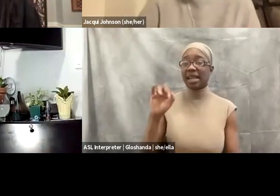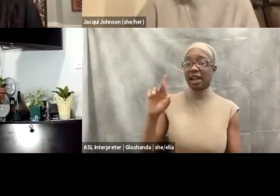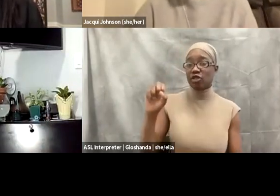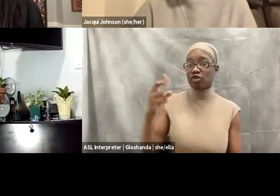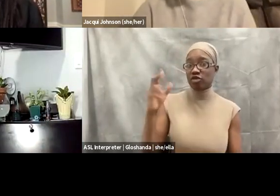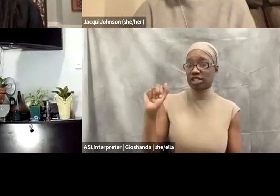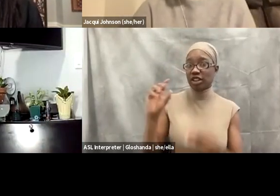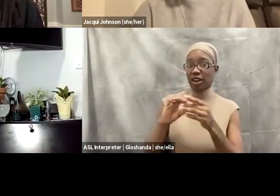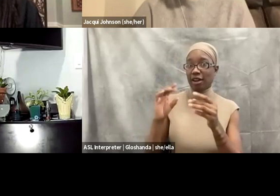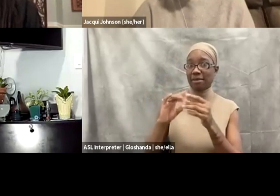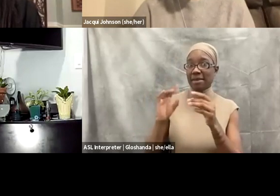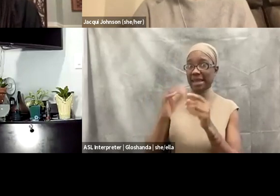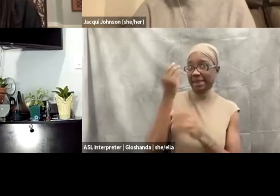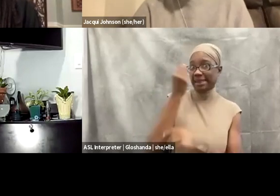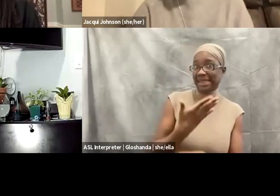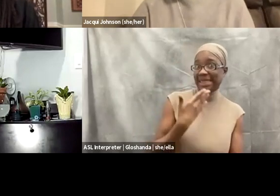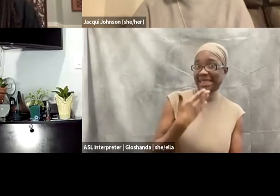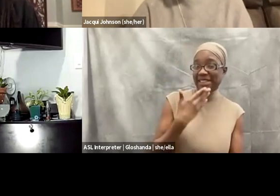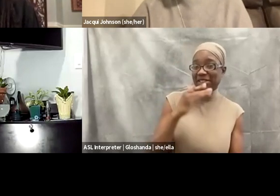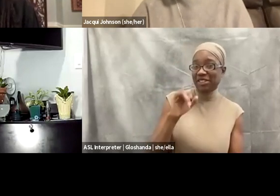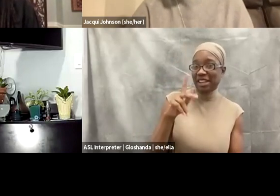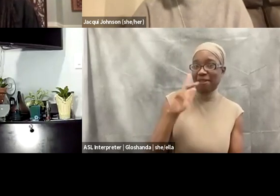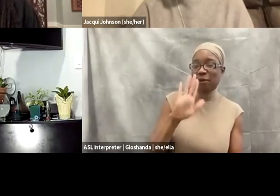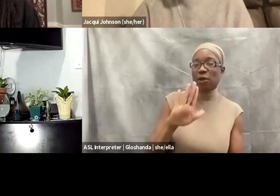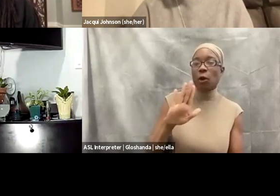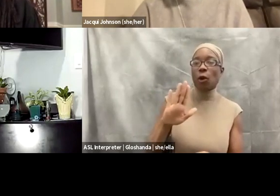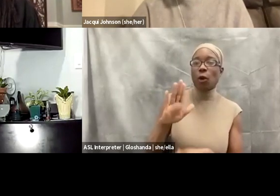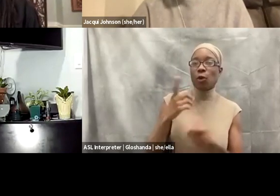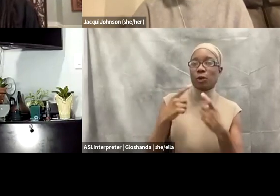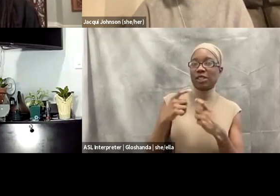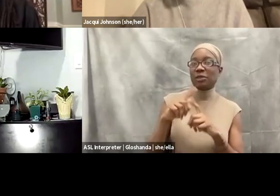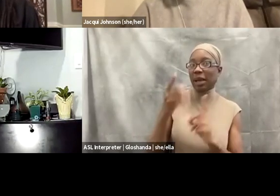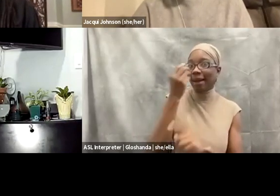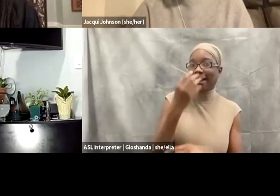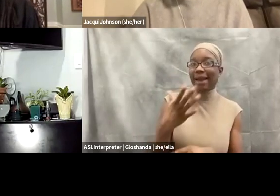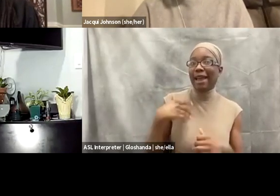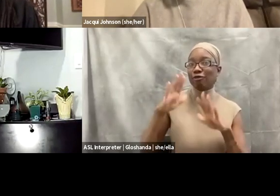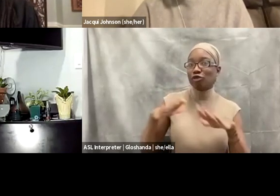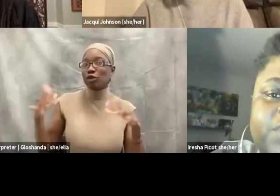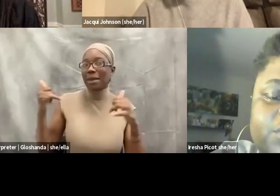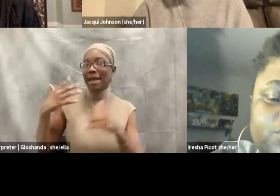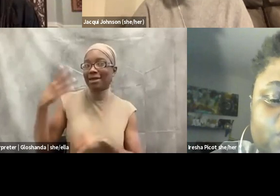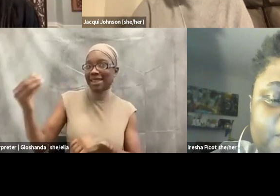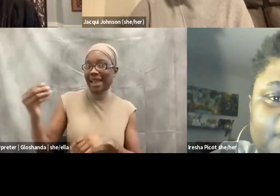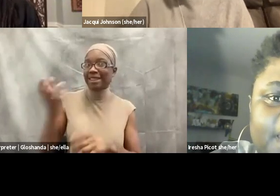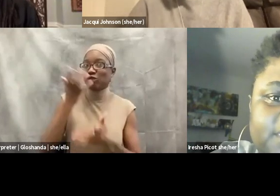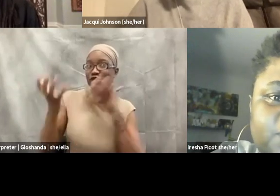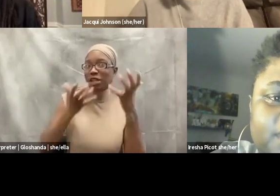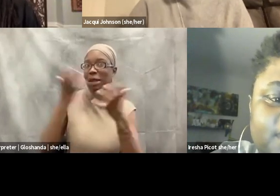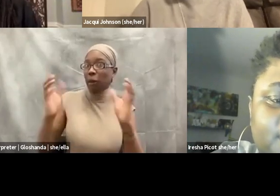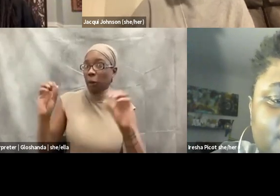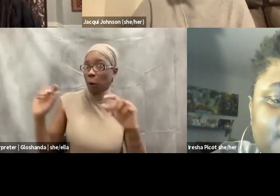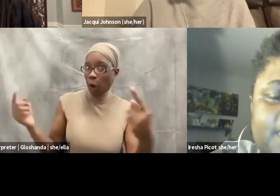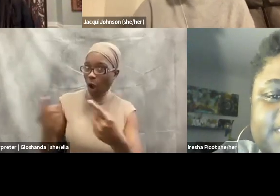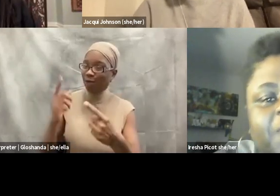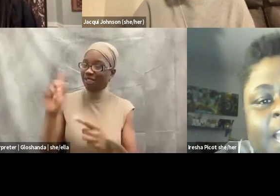People are actually having fun. Um, I guess just in case people have never heard the term intergenerational trauma, I just